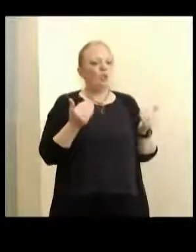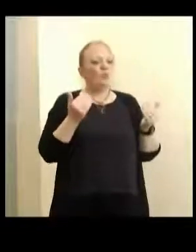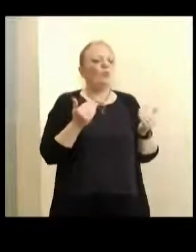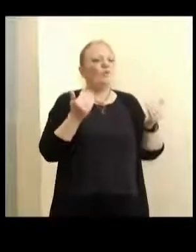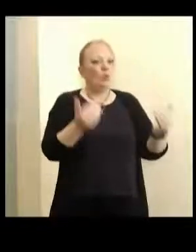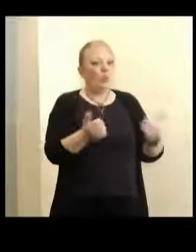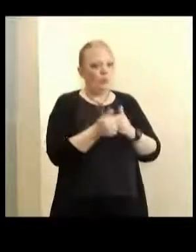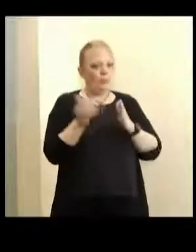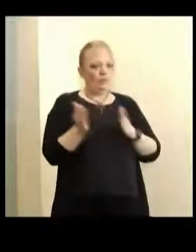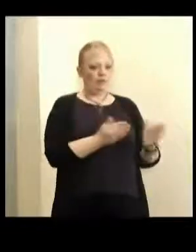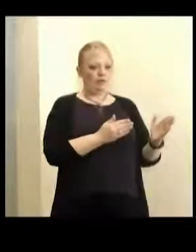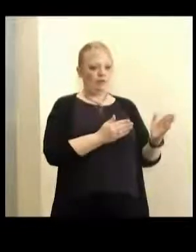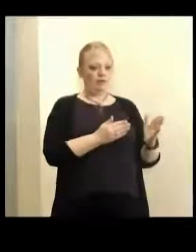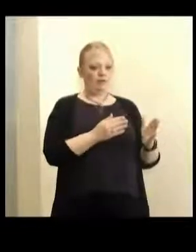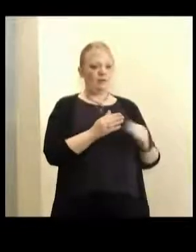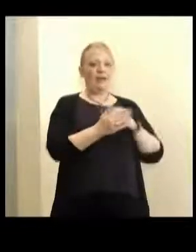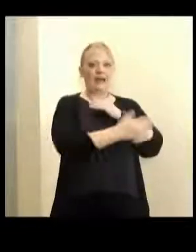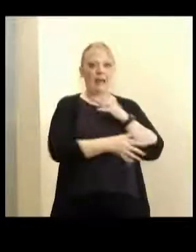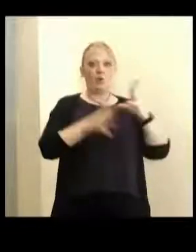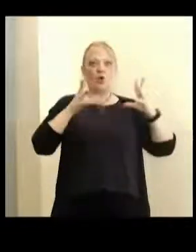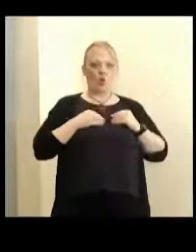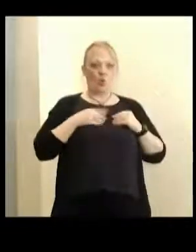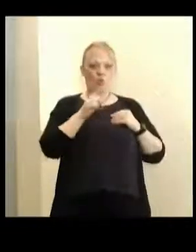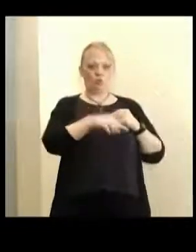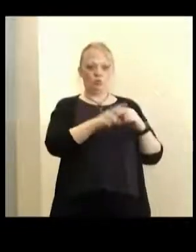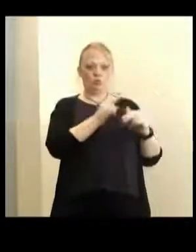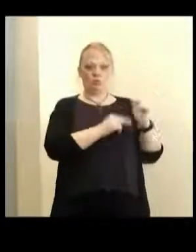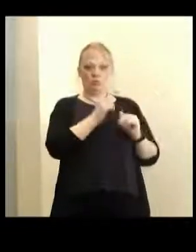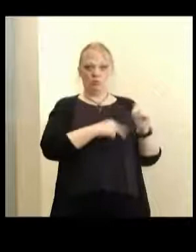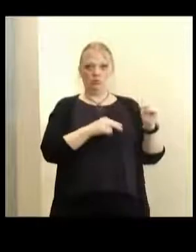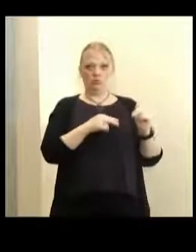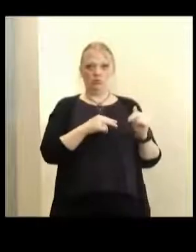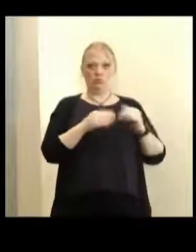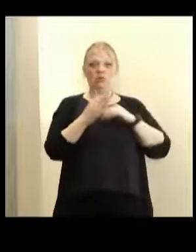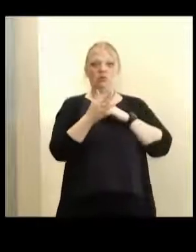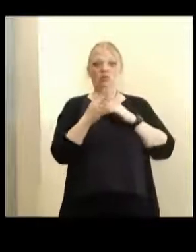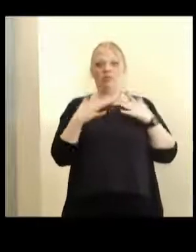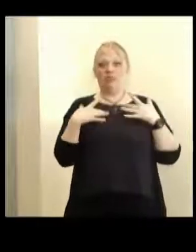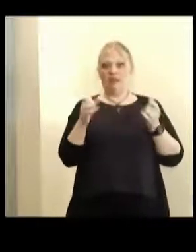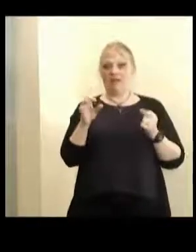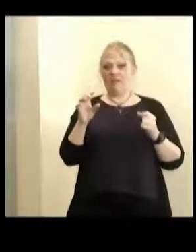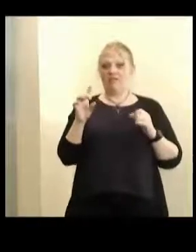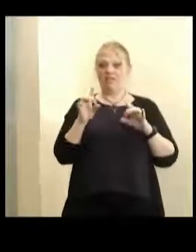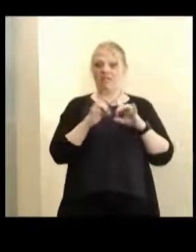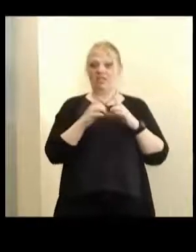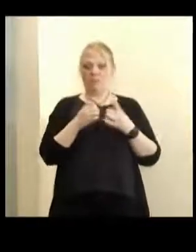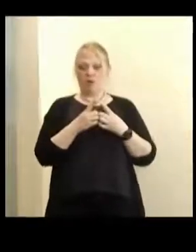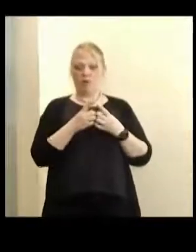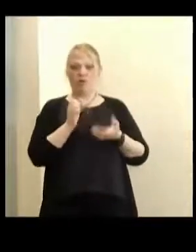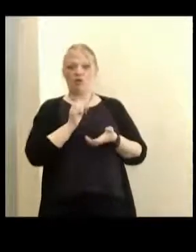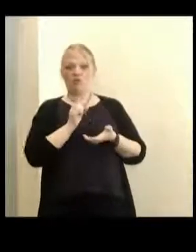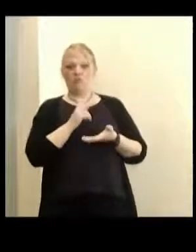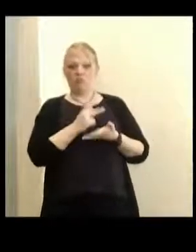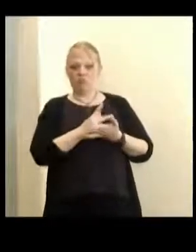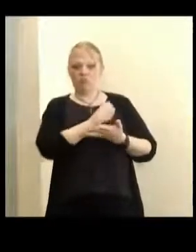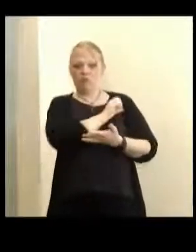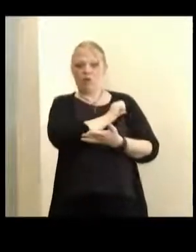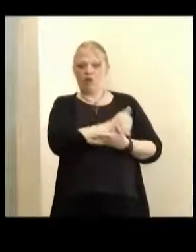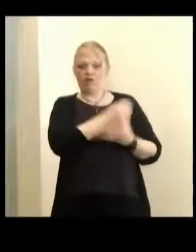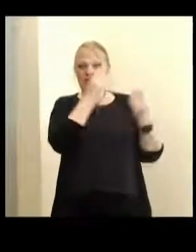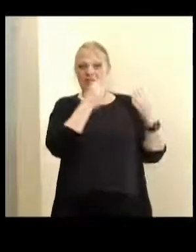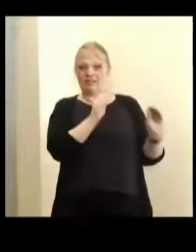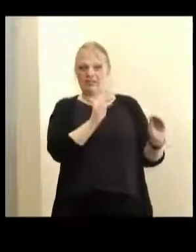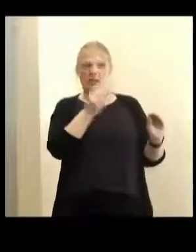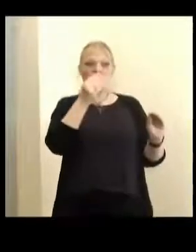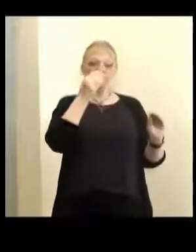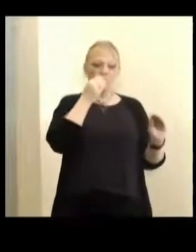The county owns the facilities. The county health department authorizes the sale of everything at the facility when the food and stuff like. We work with the Bills